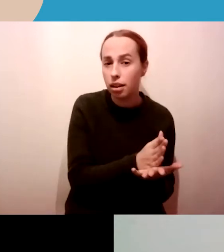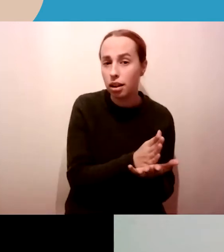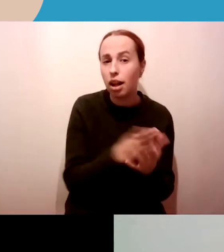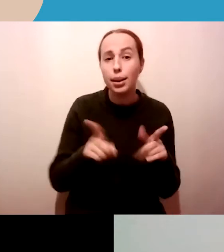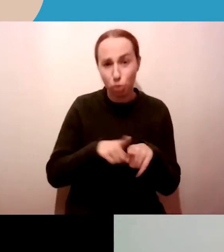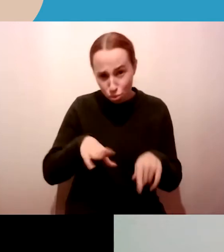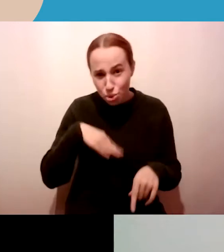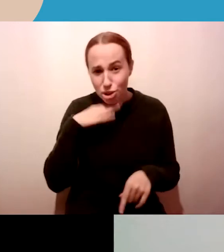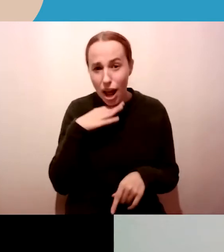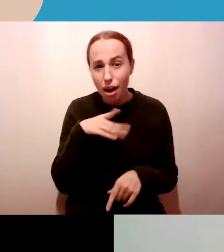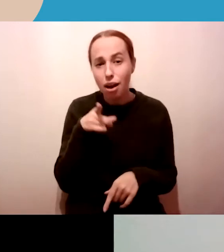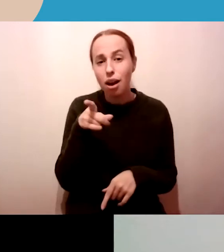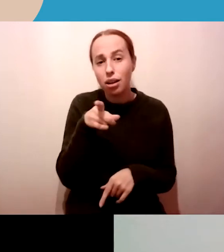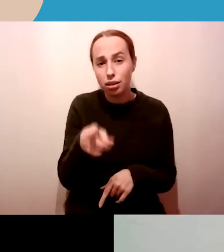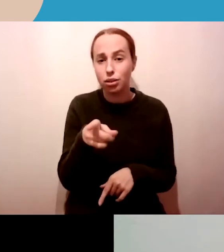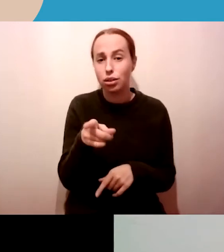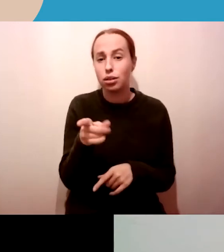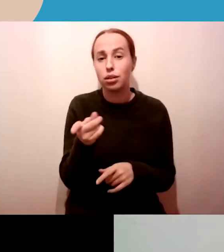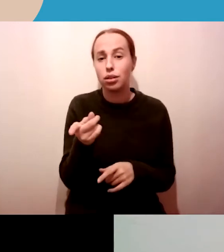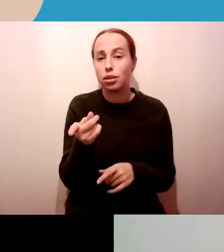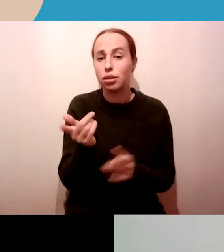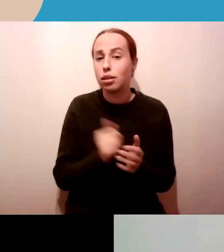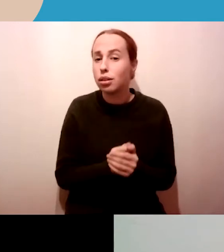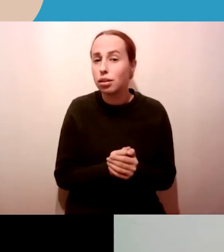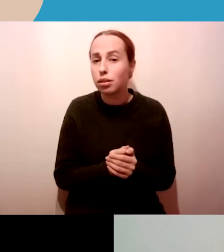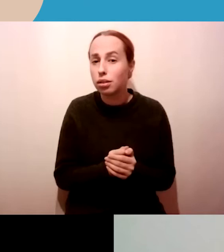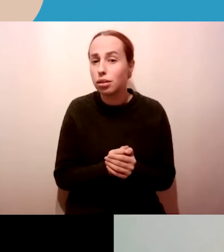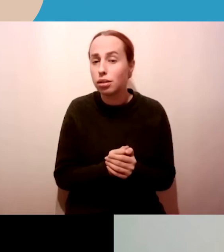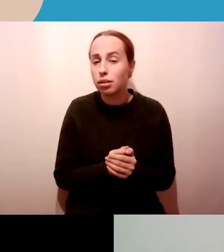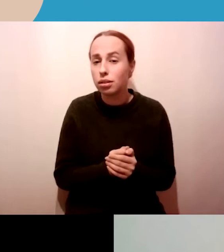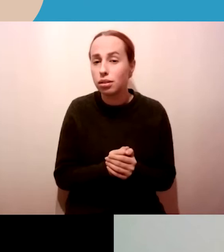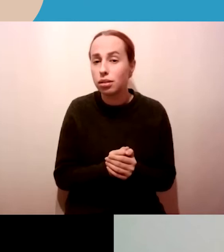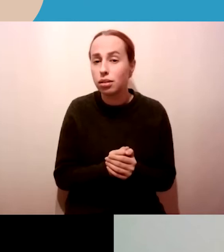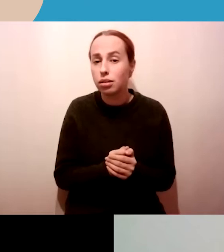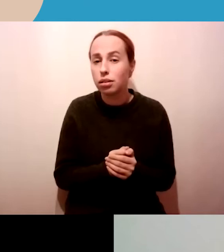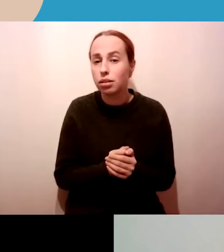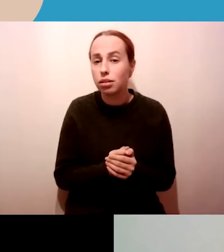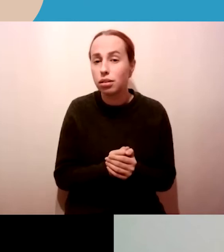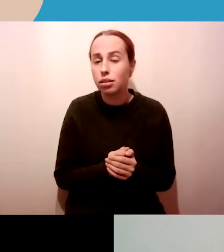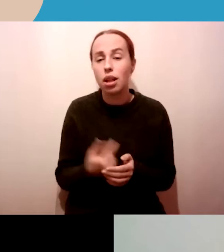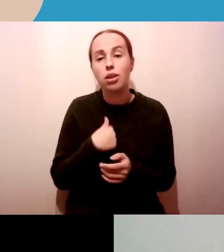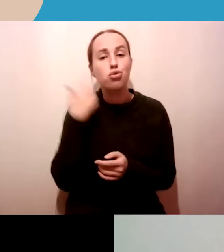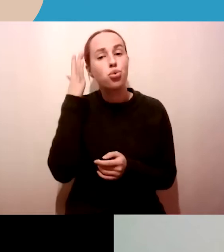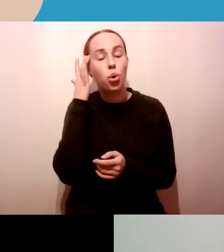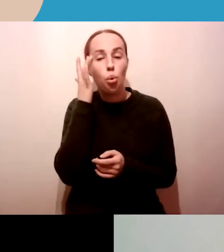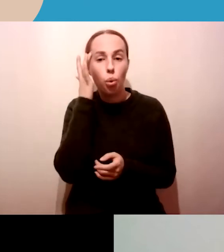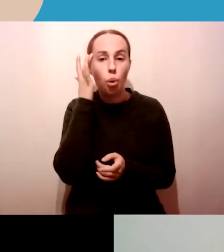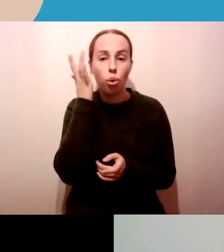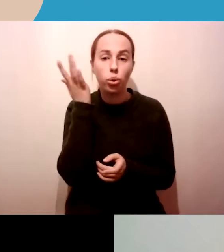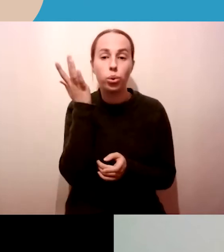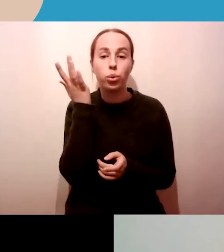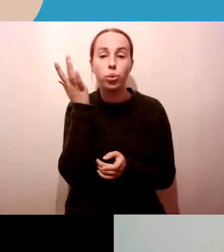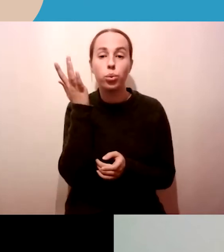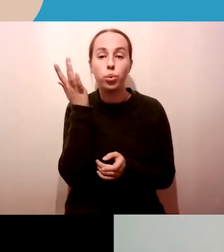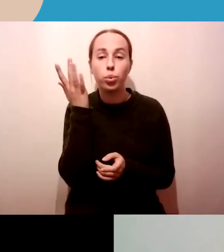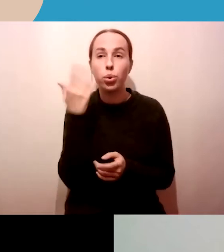projects against bullying. Do you think that these measures are sufficient in addressing the problem? To